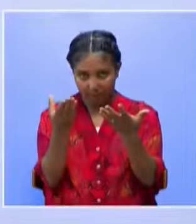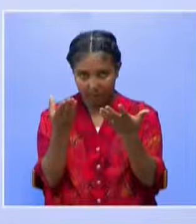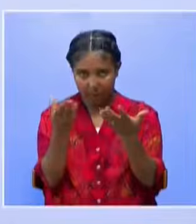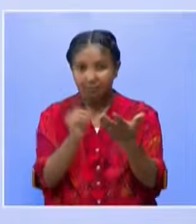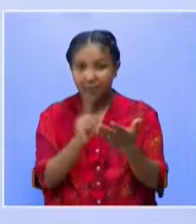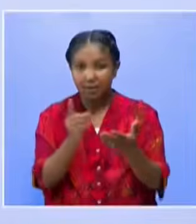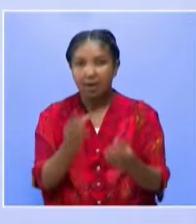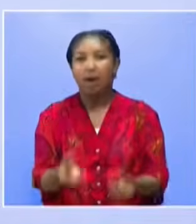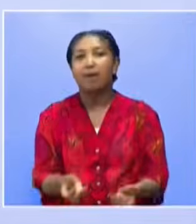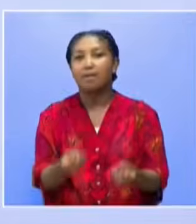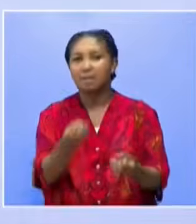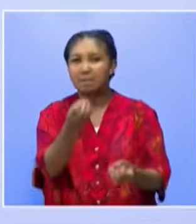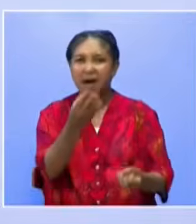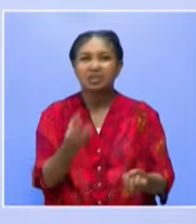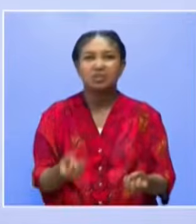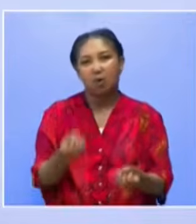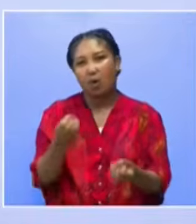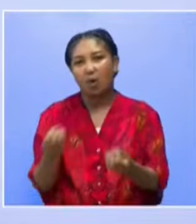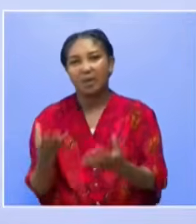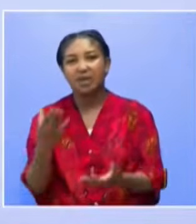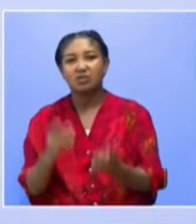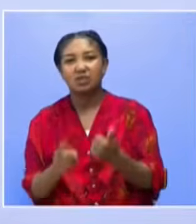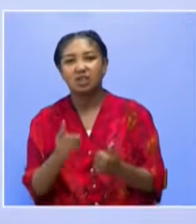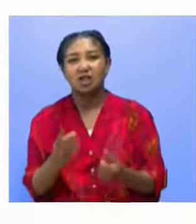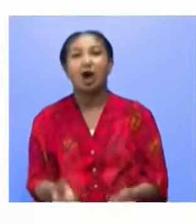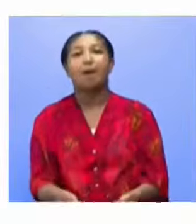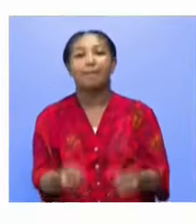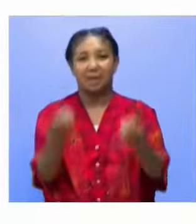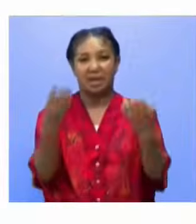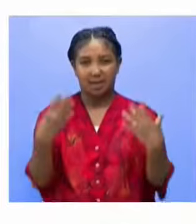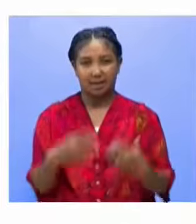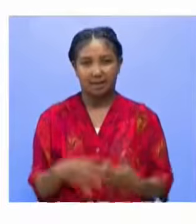Yes? Many or much? How many?